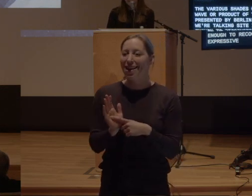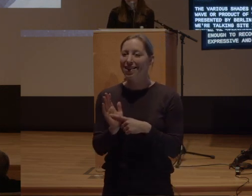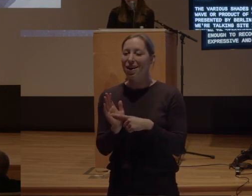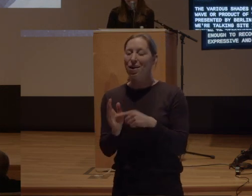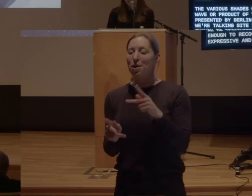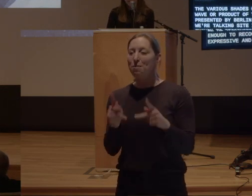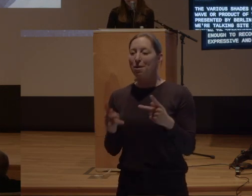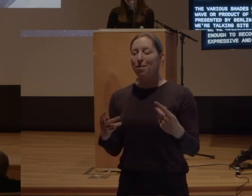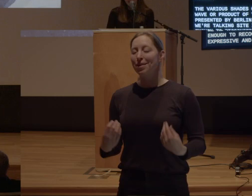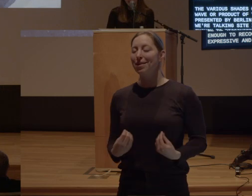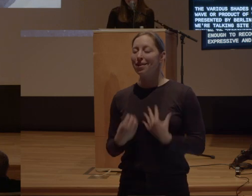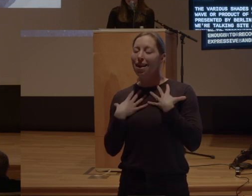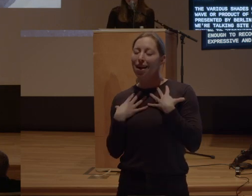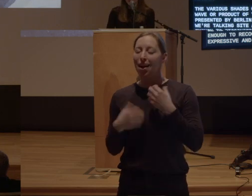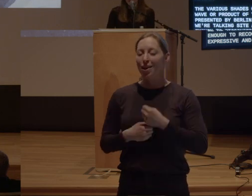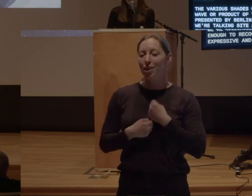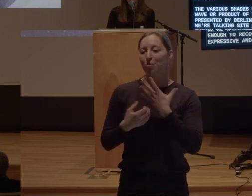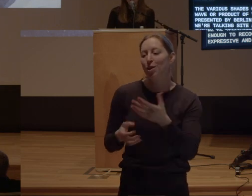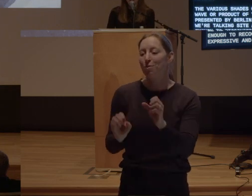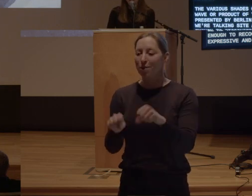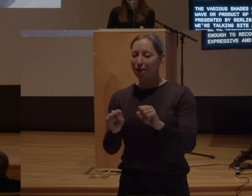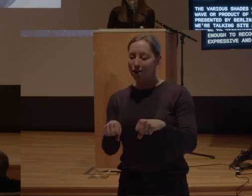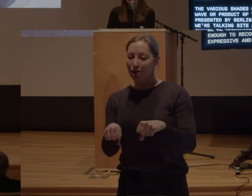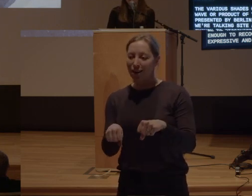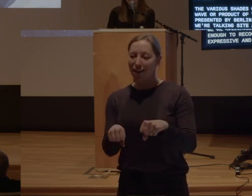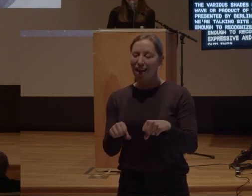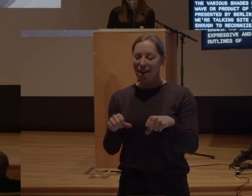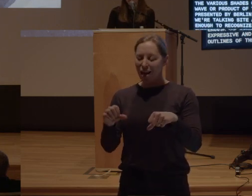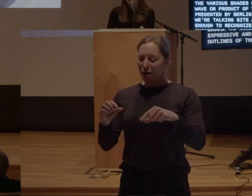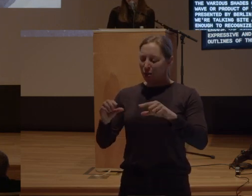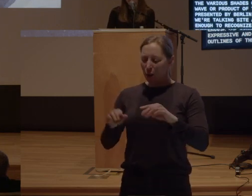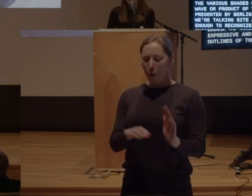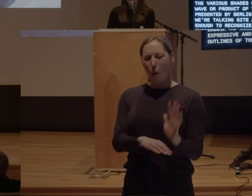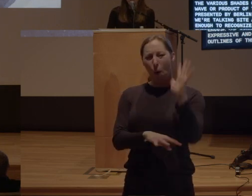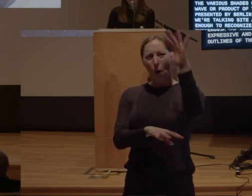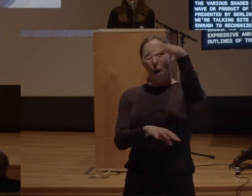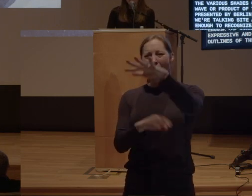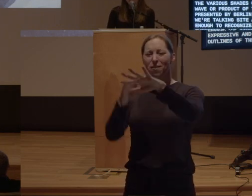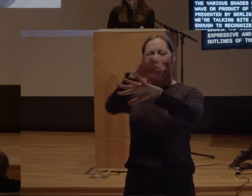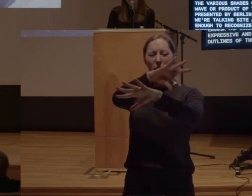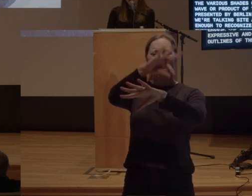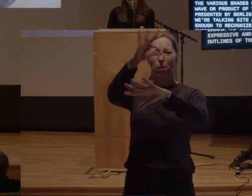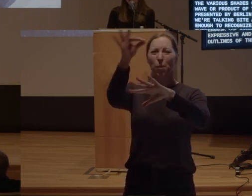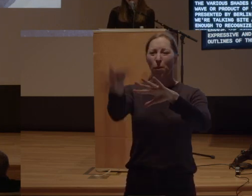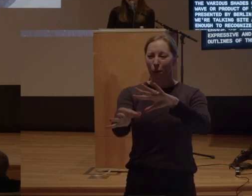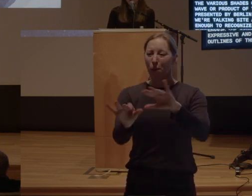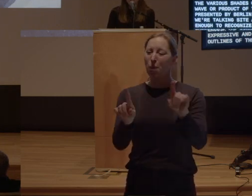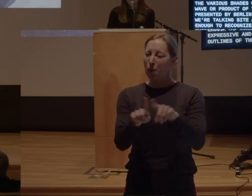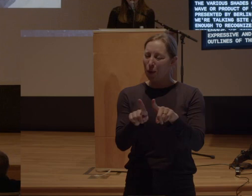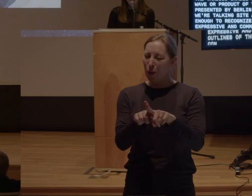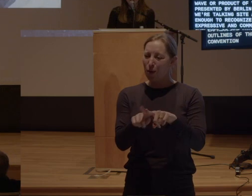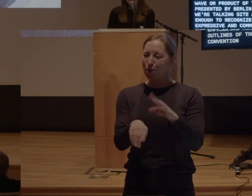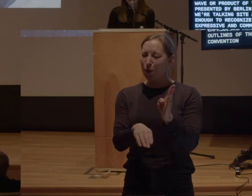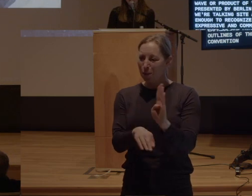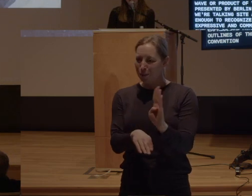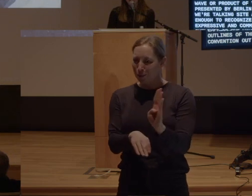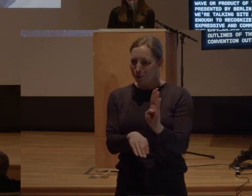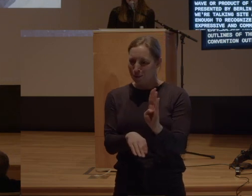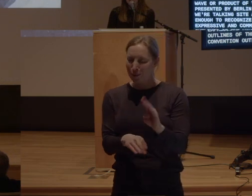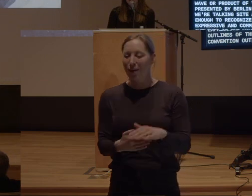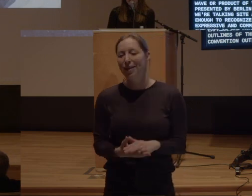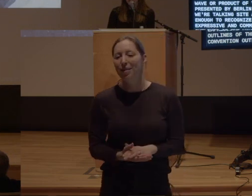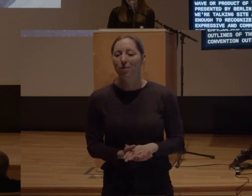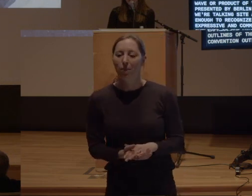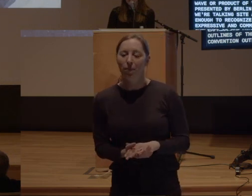commercial potential. Even the outlines of the wave and Mount Fuji are blue, where by convention, outlines in